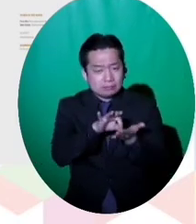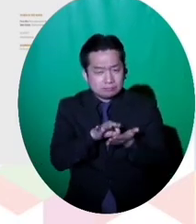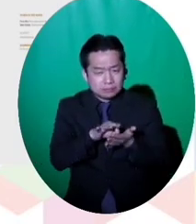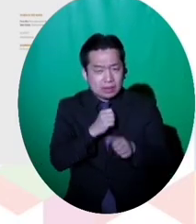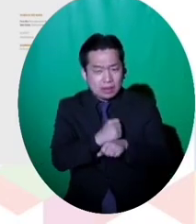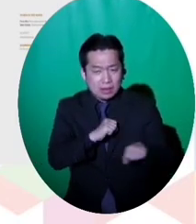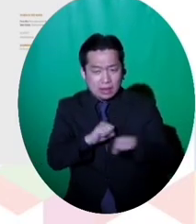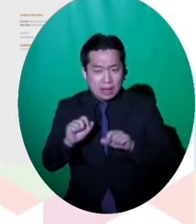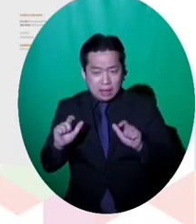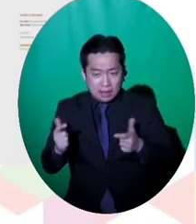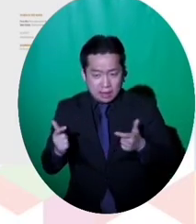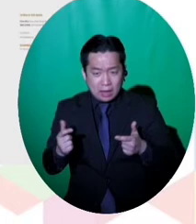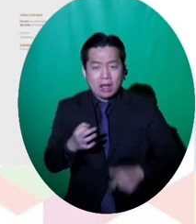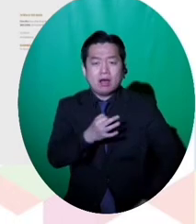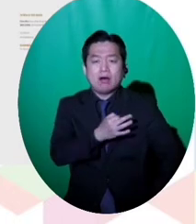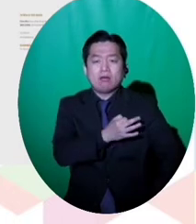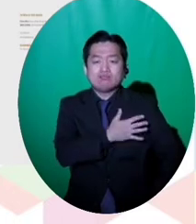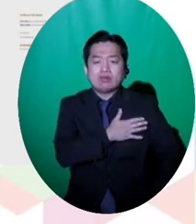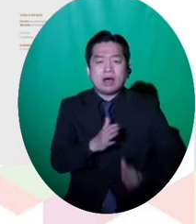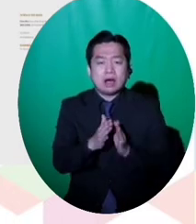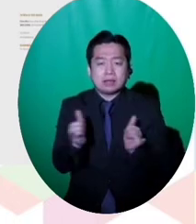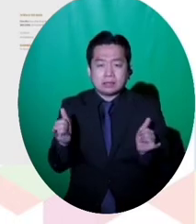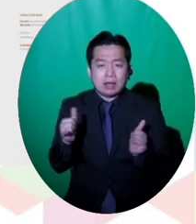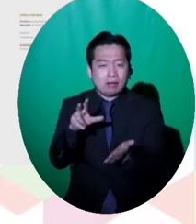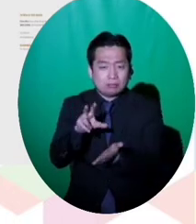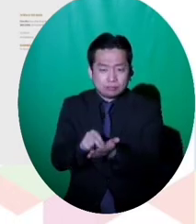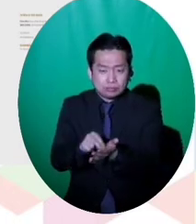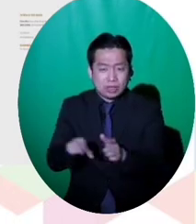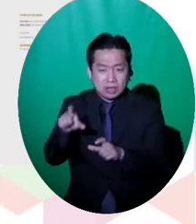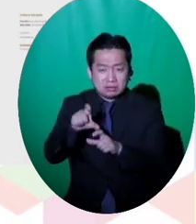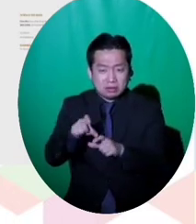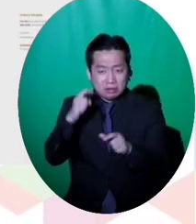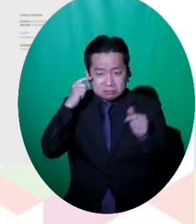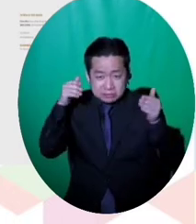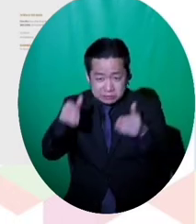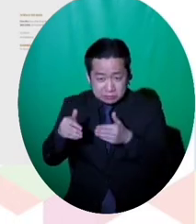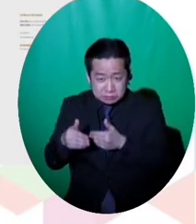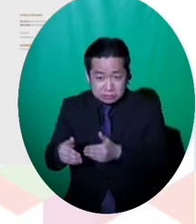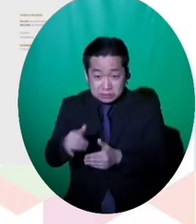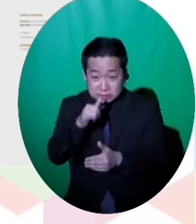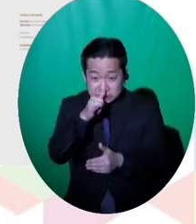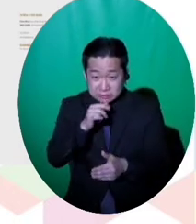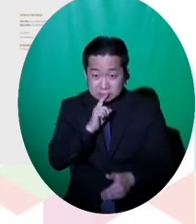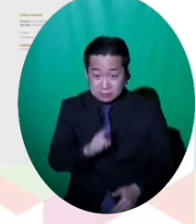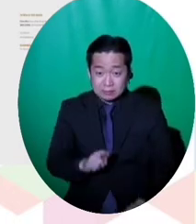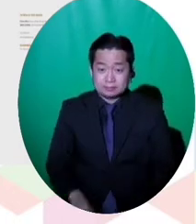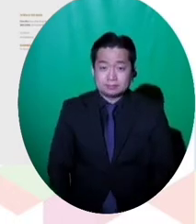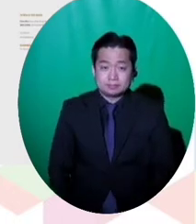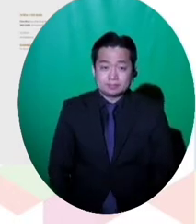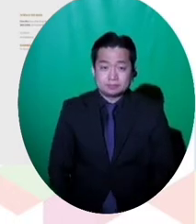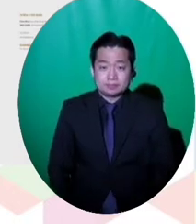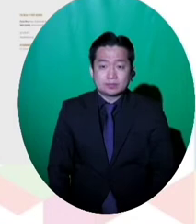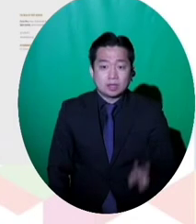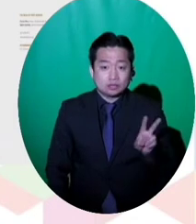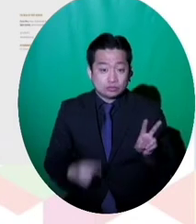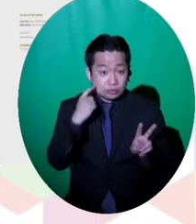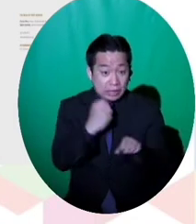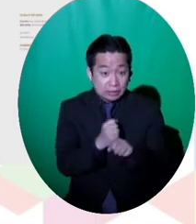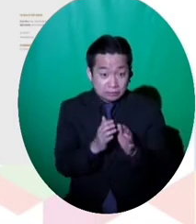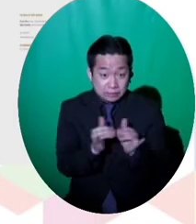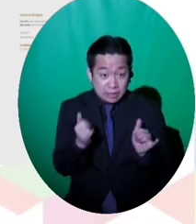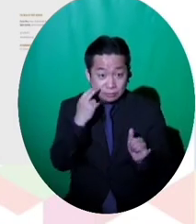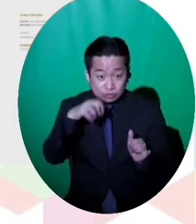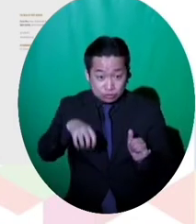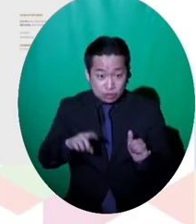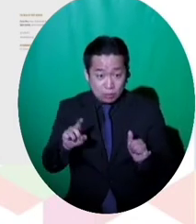and Page go so far as to call the United States an oligarchy, not a democracy. To me, what's extraordinary about